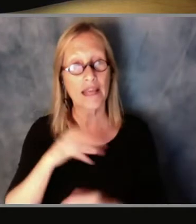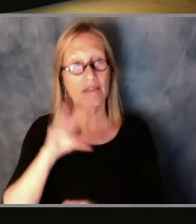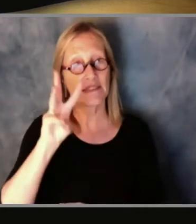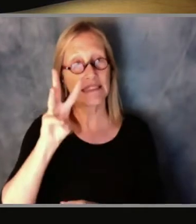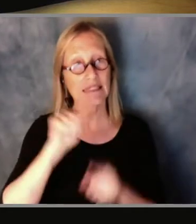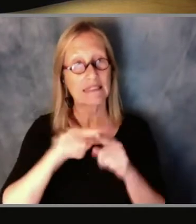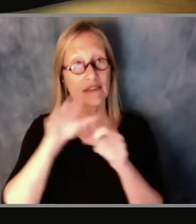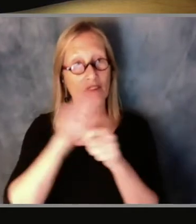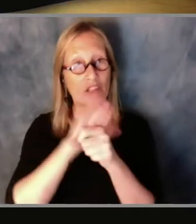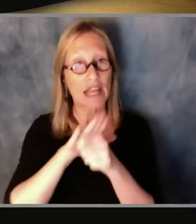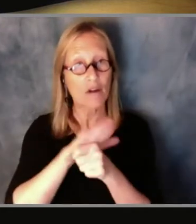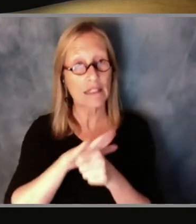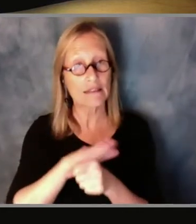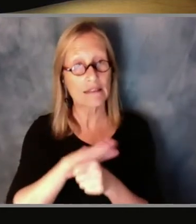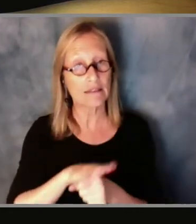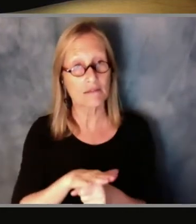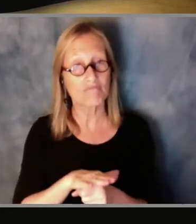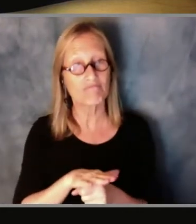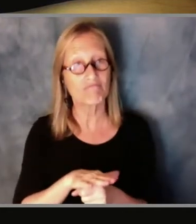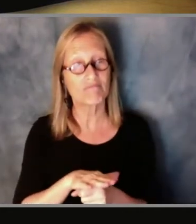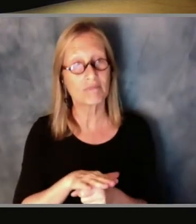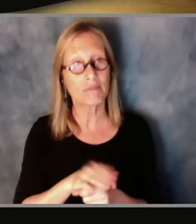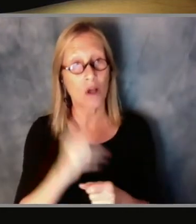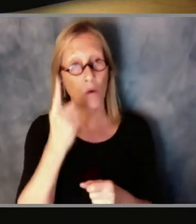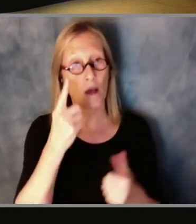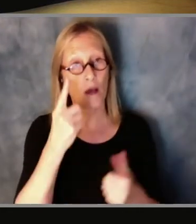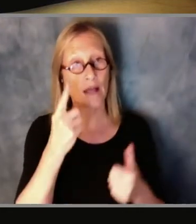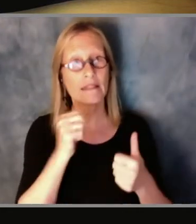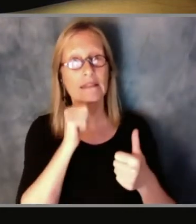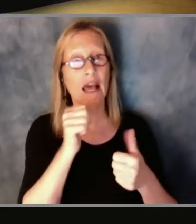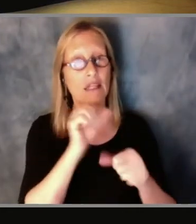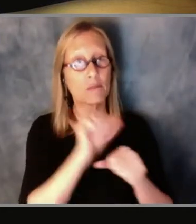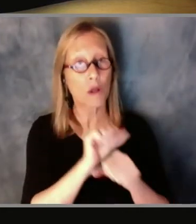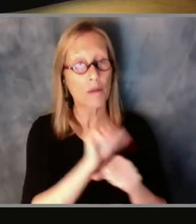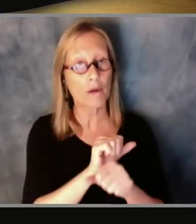areas, which are employment,